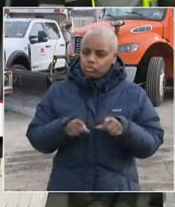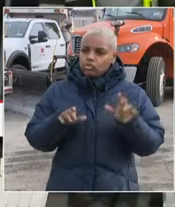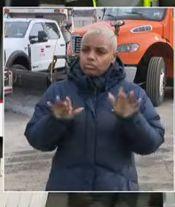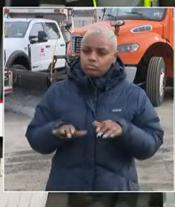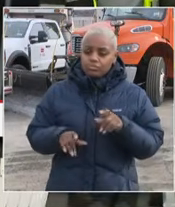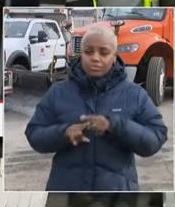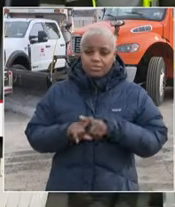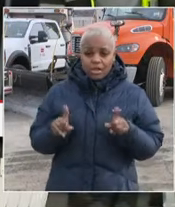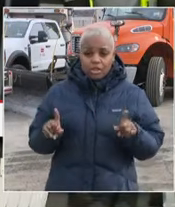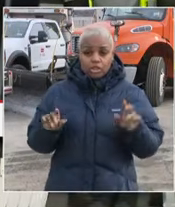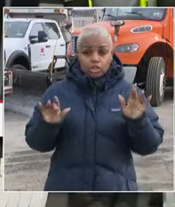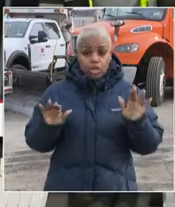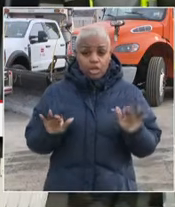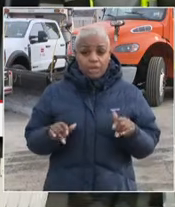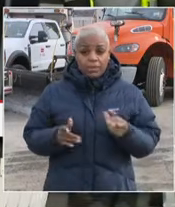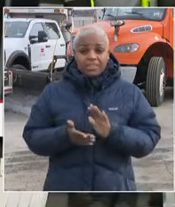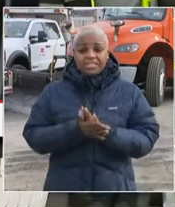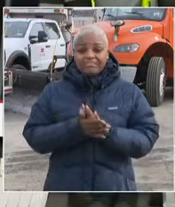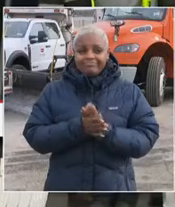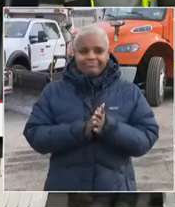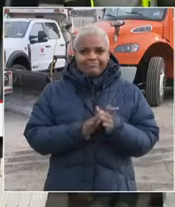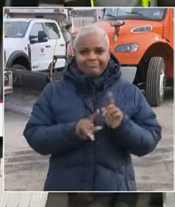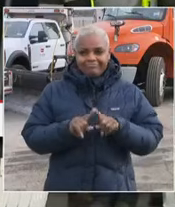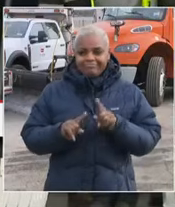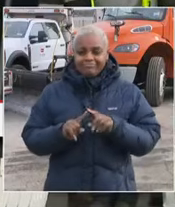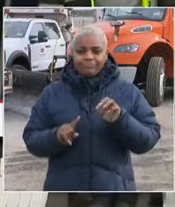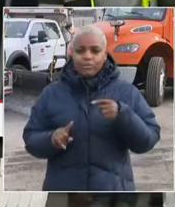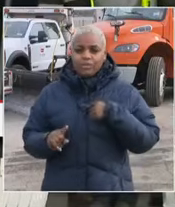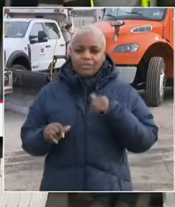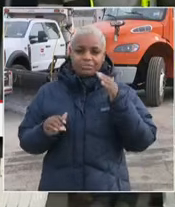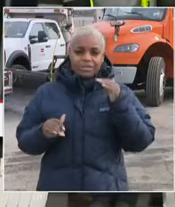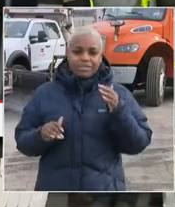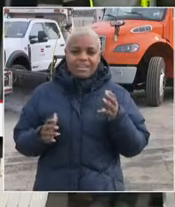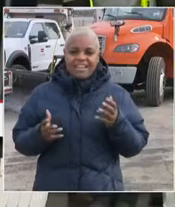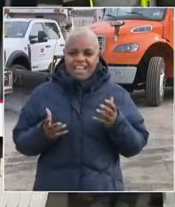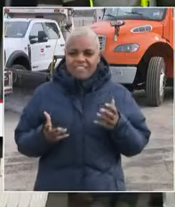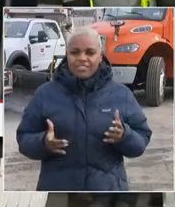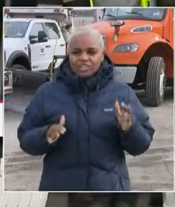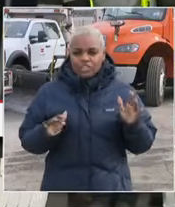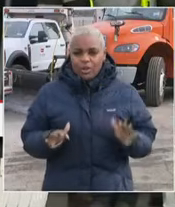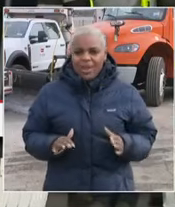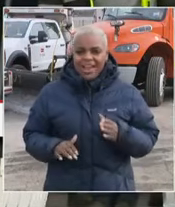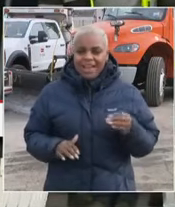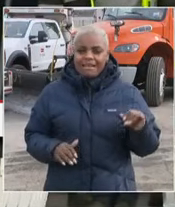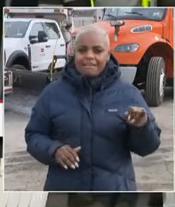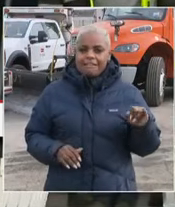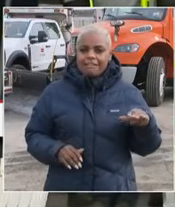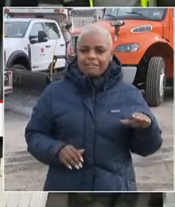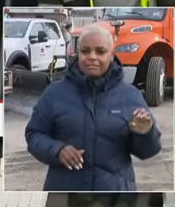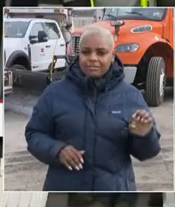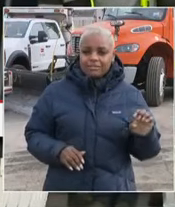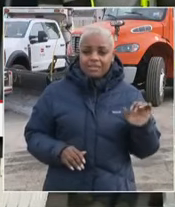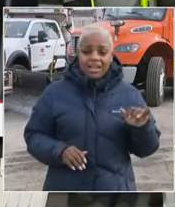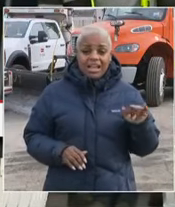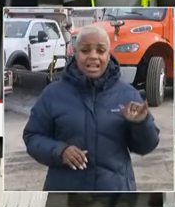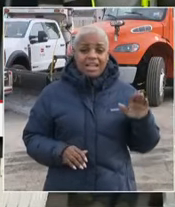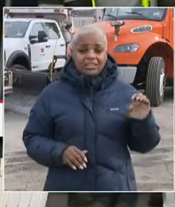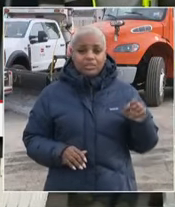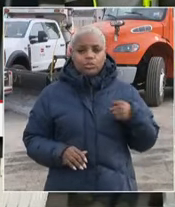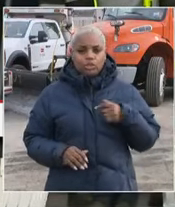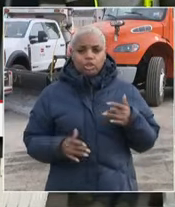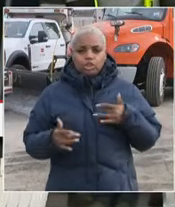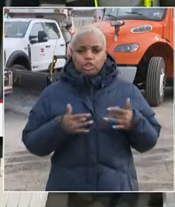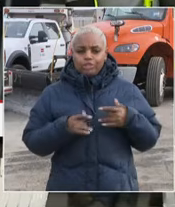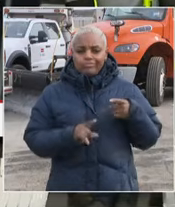very heavy snow, and obviously then the potential of ice. That is what we are most concerned about at Metro, is the buildup in ice. Extreme